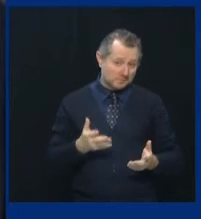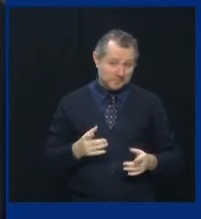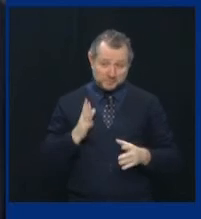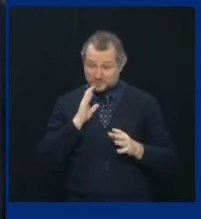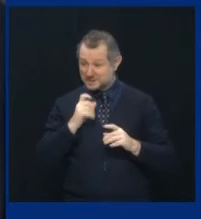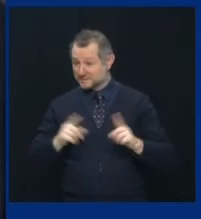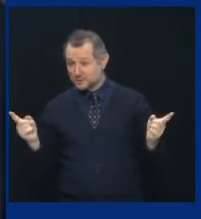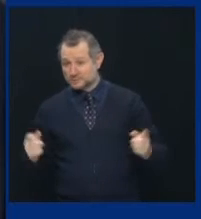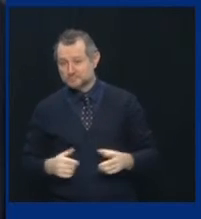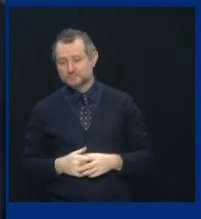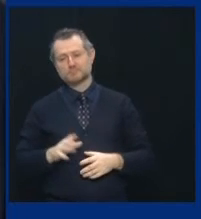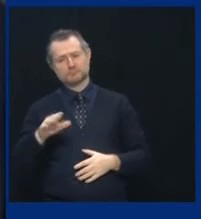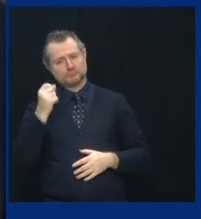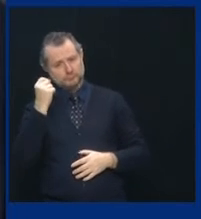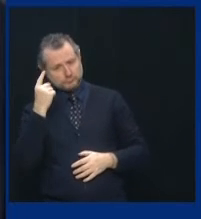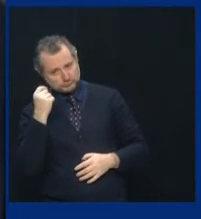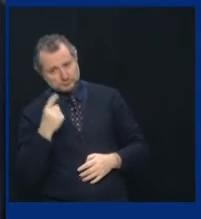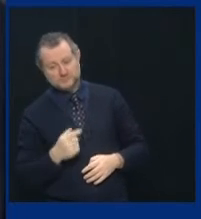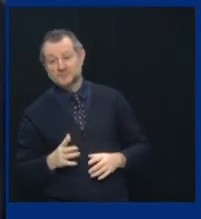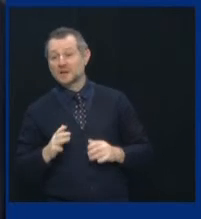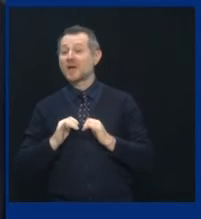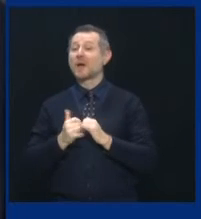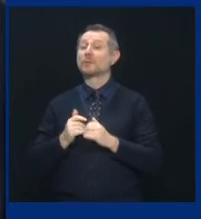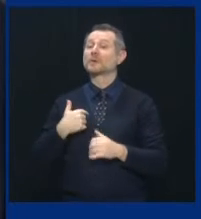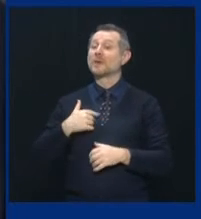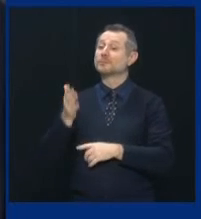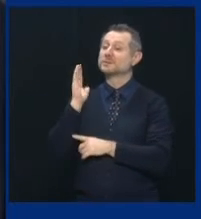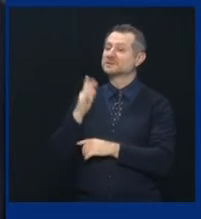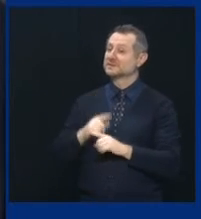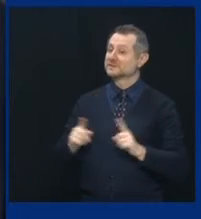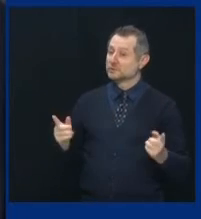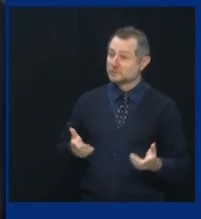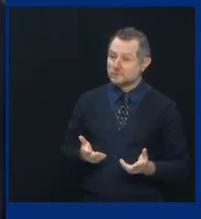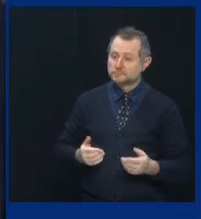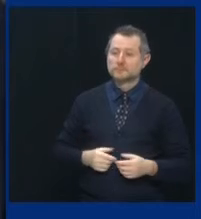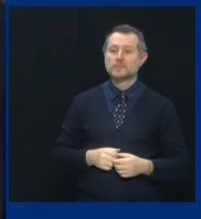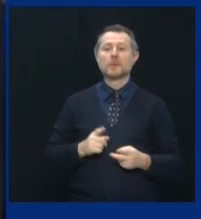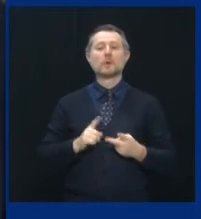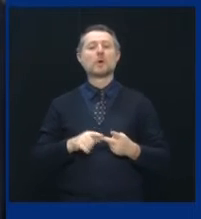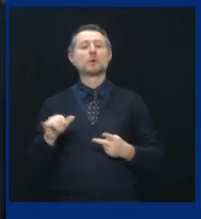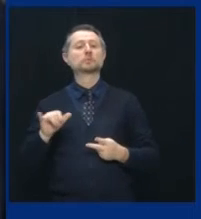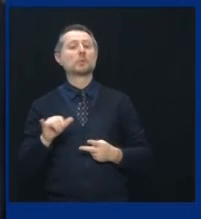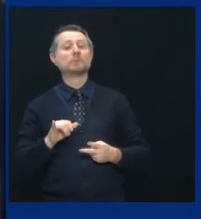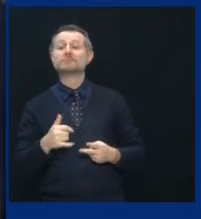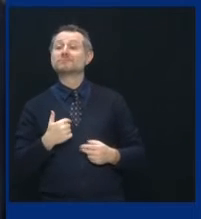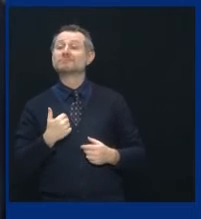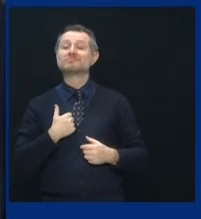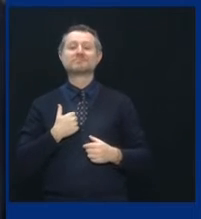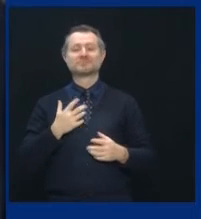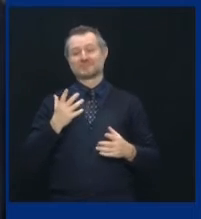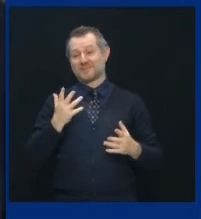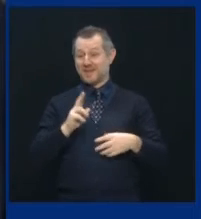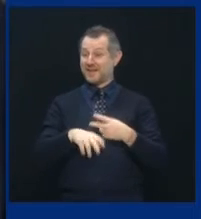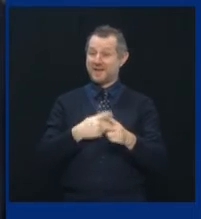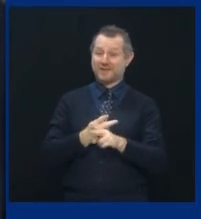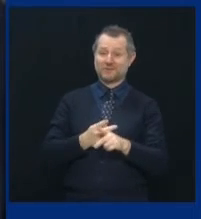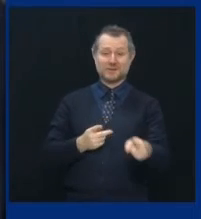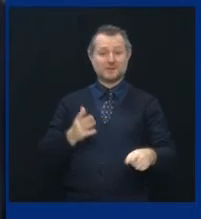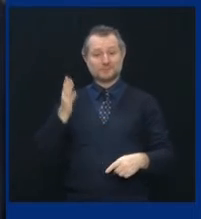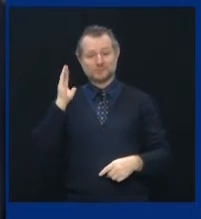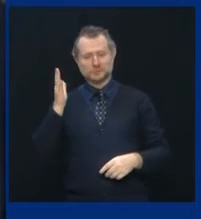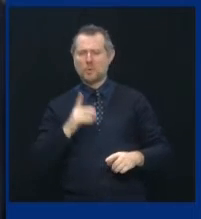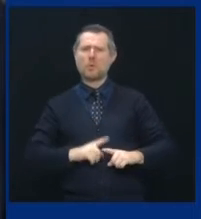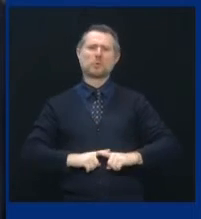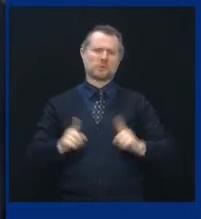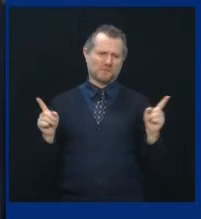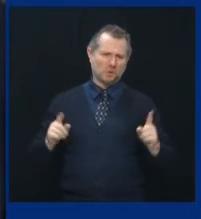of state, not just in the mechanism, but this is going to be a different state of the state because